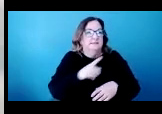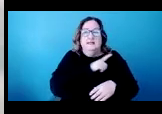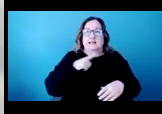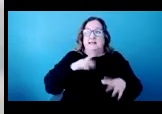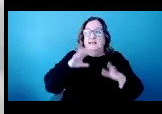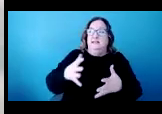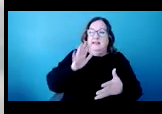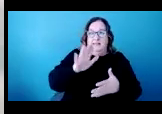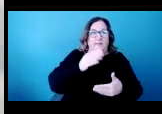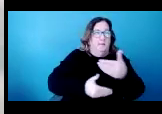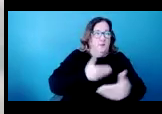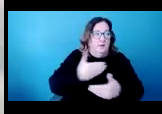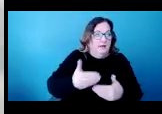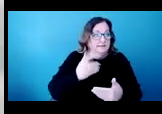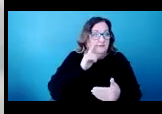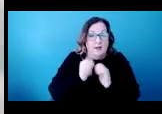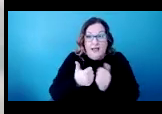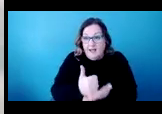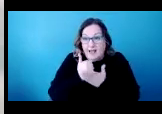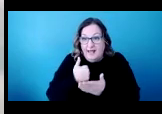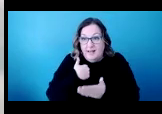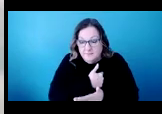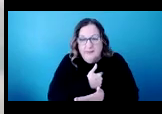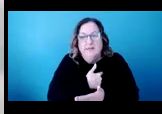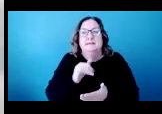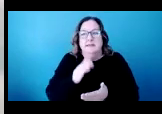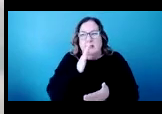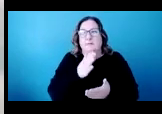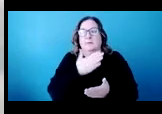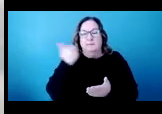us, I think the better educated we are to approach them.